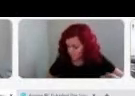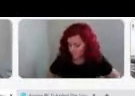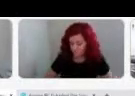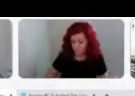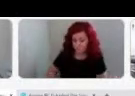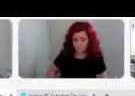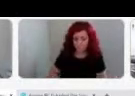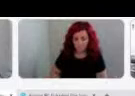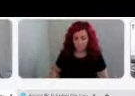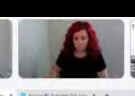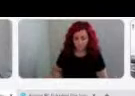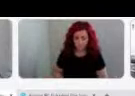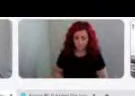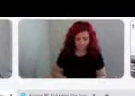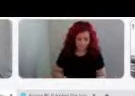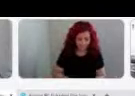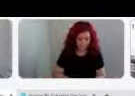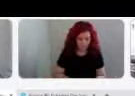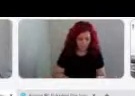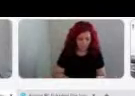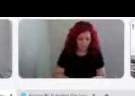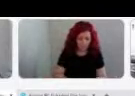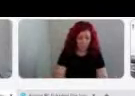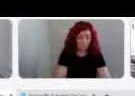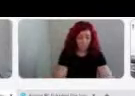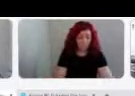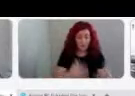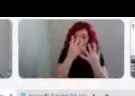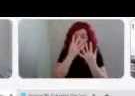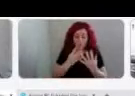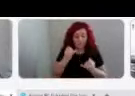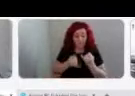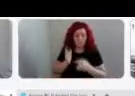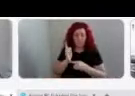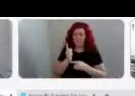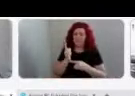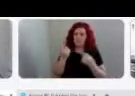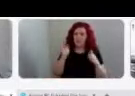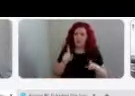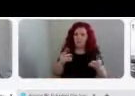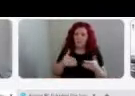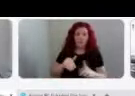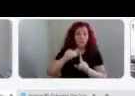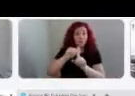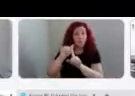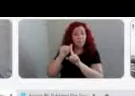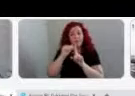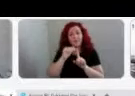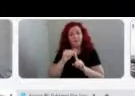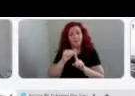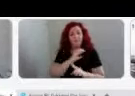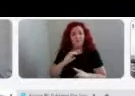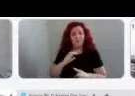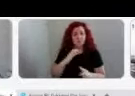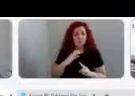last minute um something has happened which leads me to remind the commission that it has an obligation